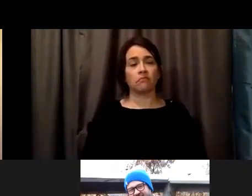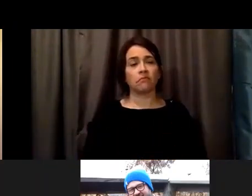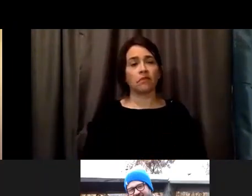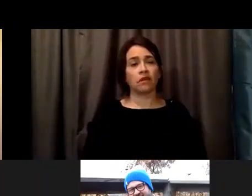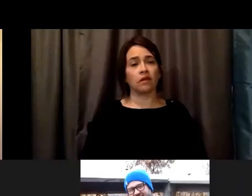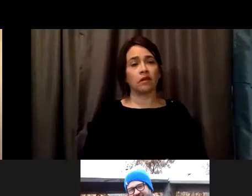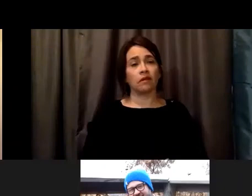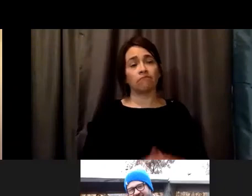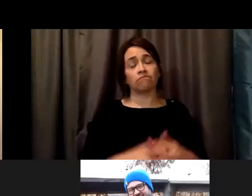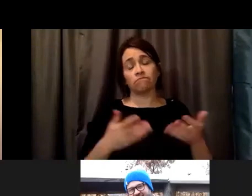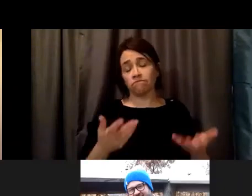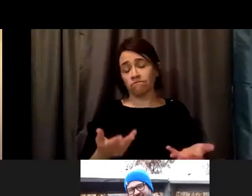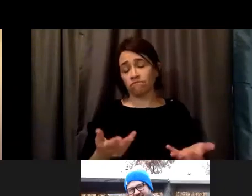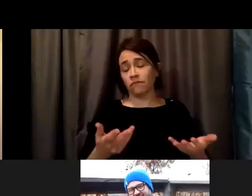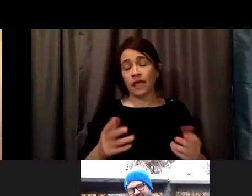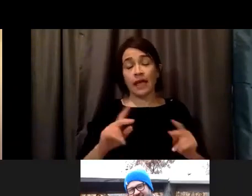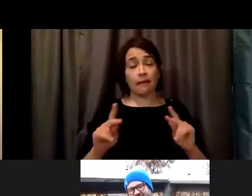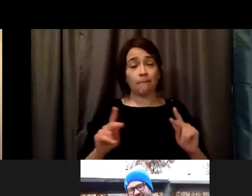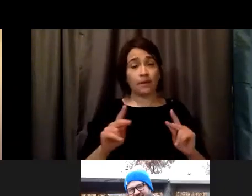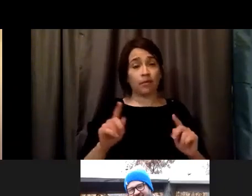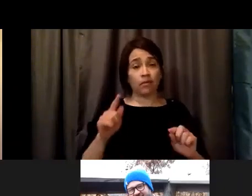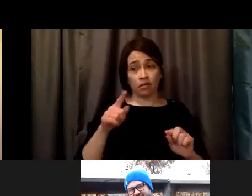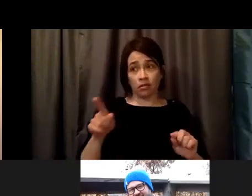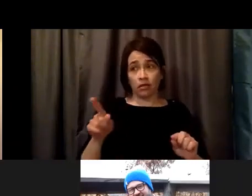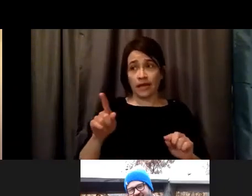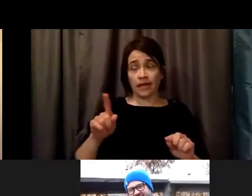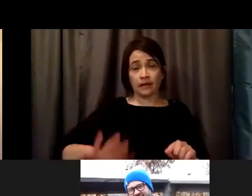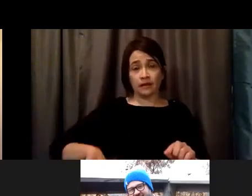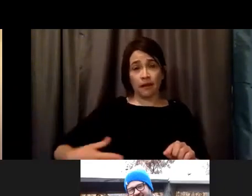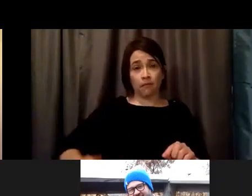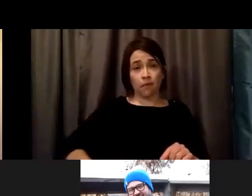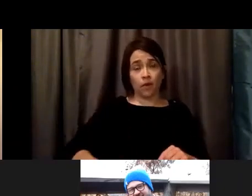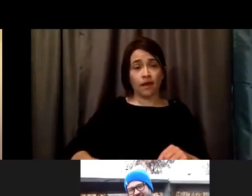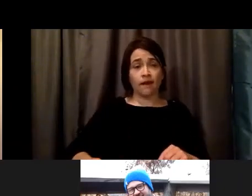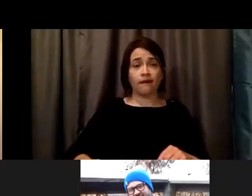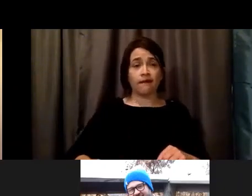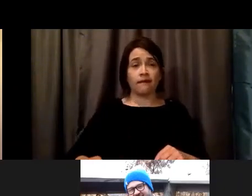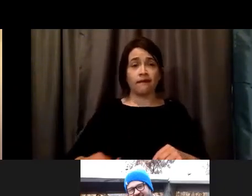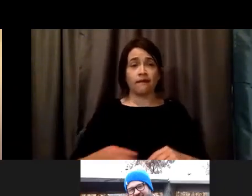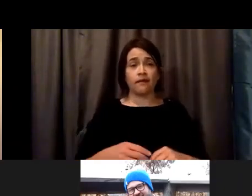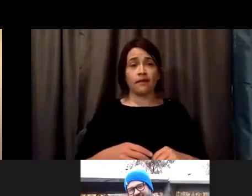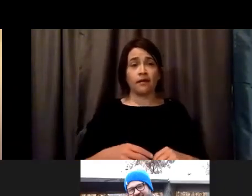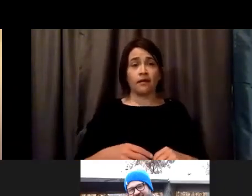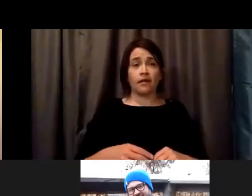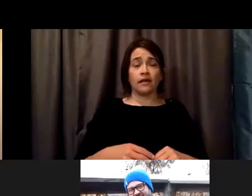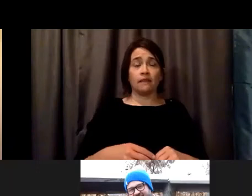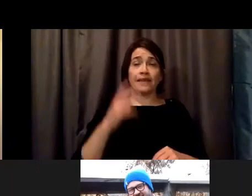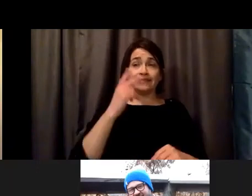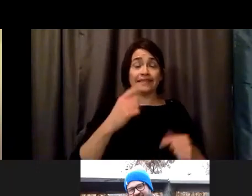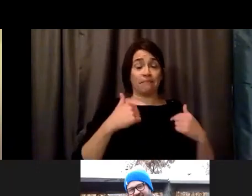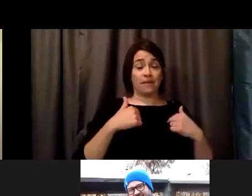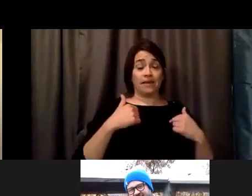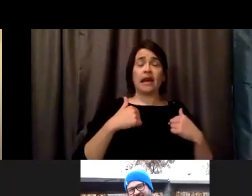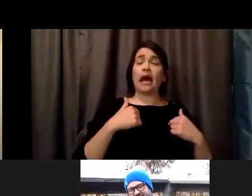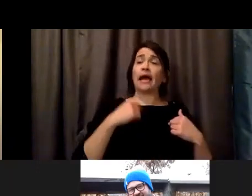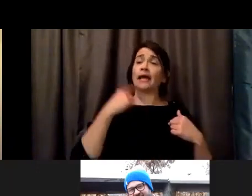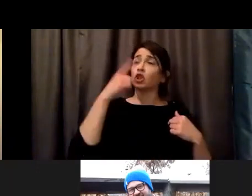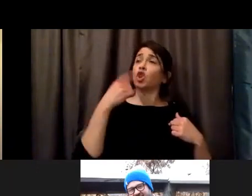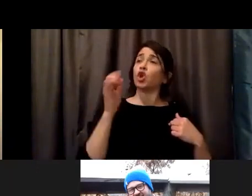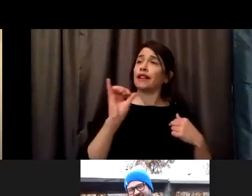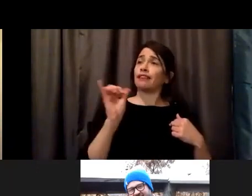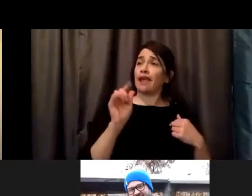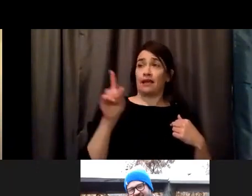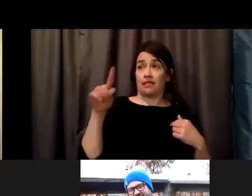continue by saying that people in Cambodia, when they look at me, they probably see me as someone that just looks like them, but have nothing in common with them.